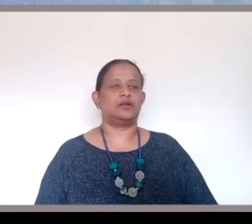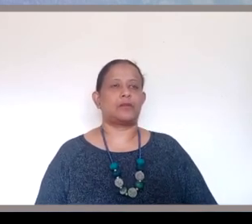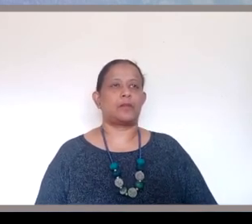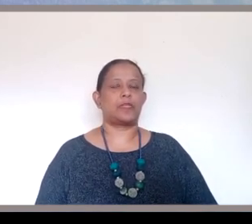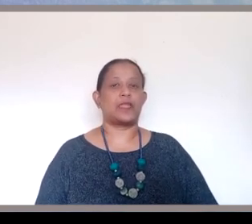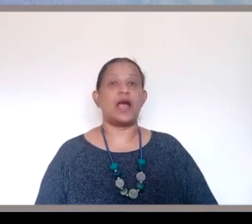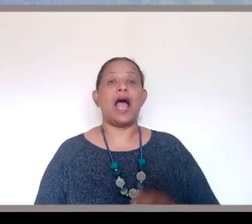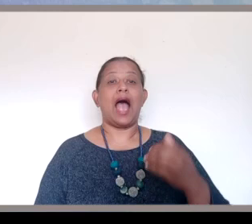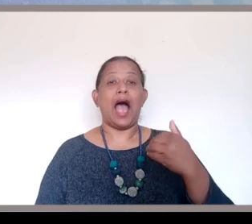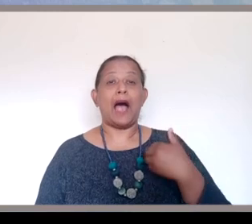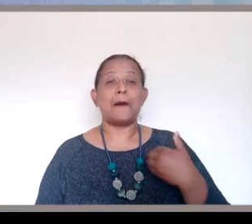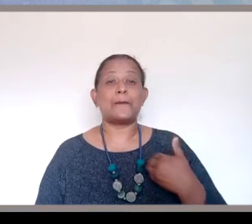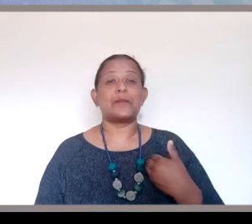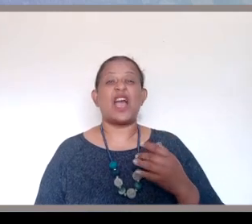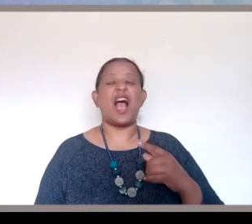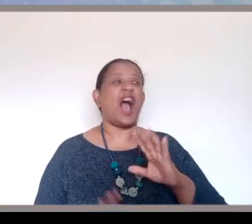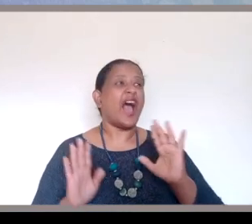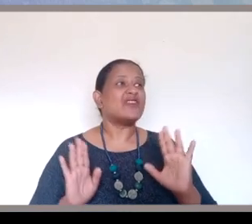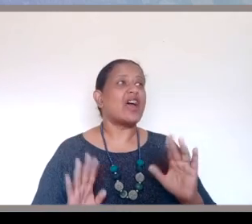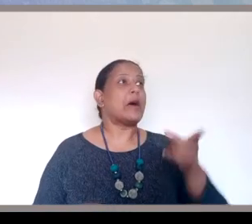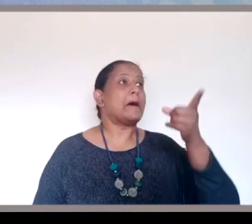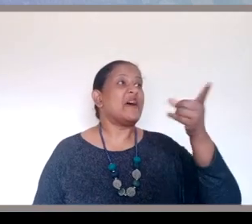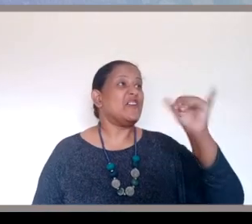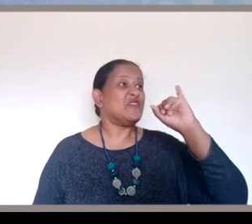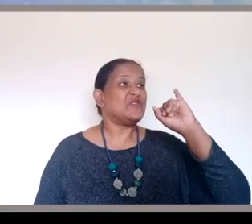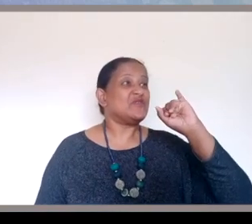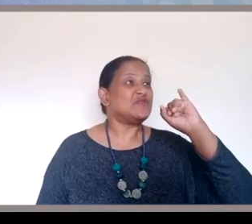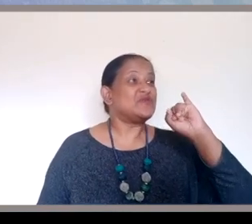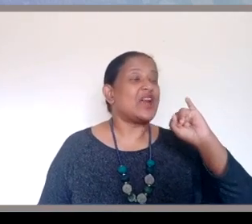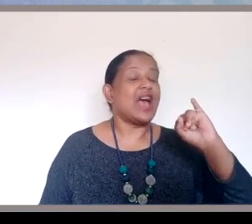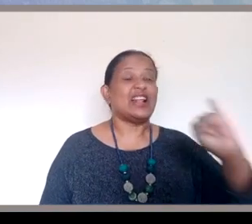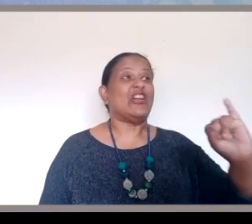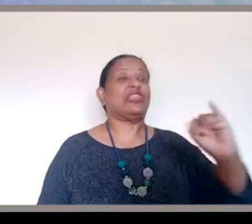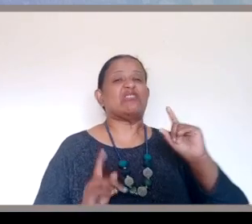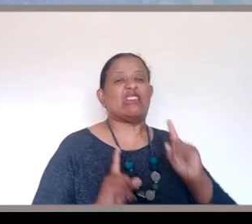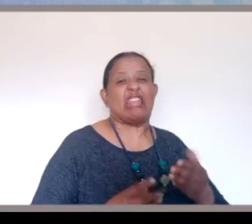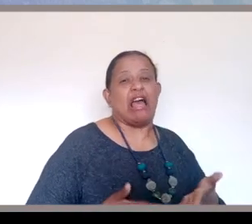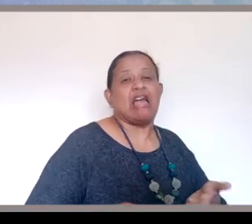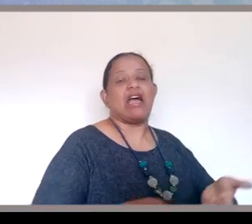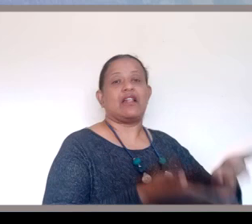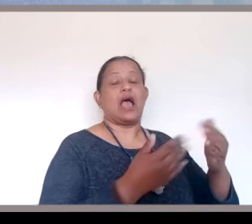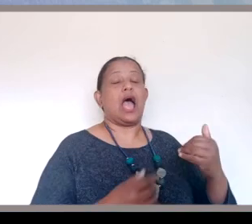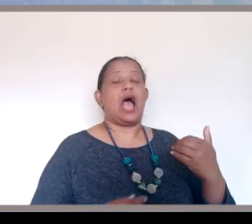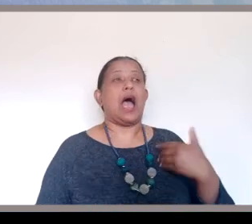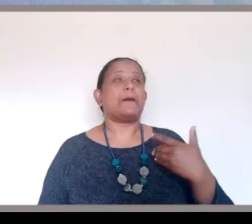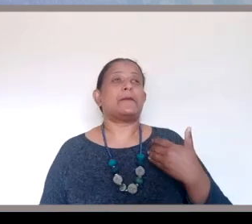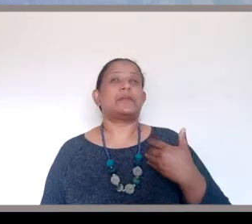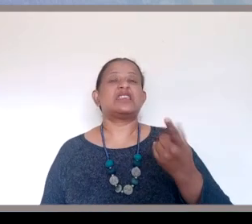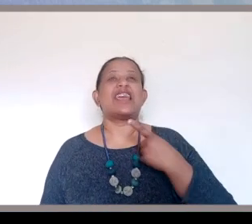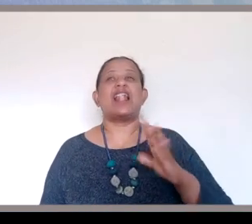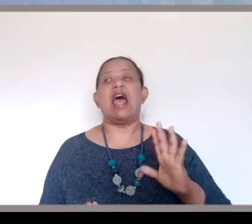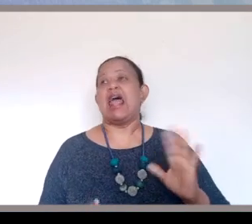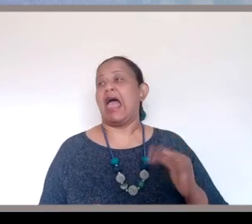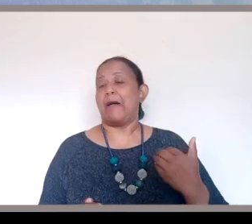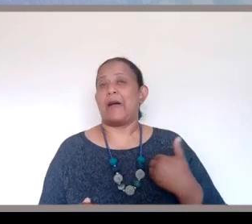is wrong. You know, you're not tempted, oh, I got tempted to pray. I got tempted to give somebody a donation. No, you're always